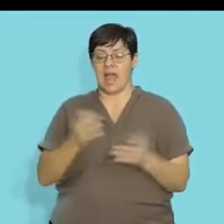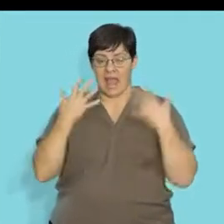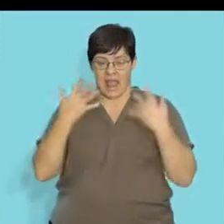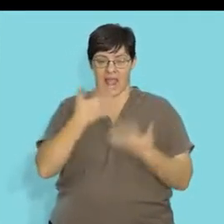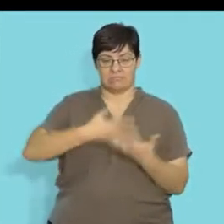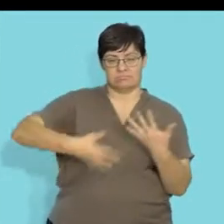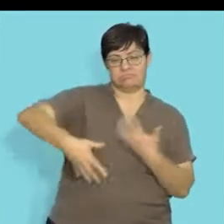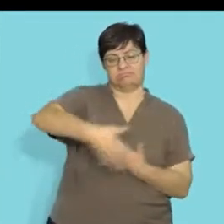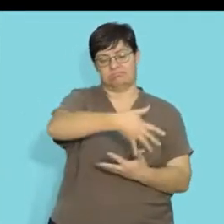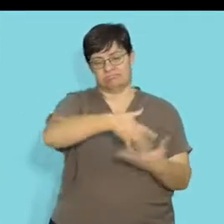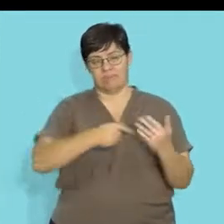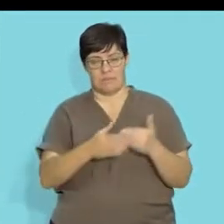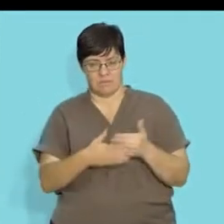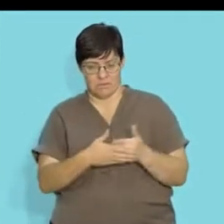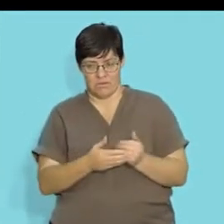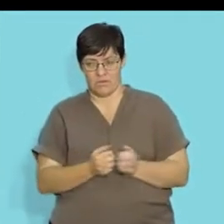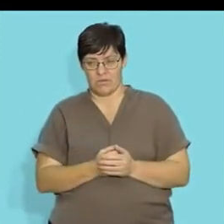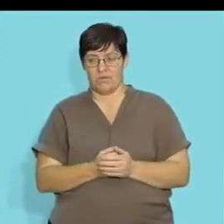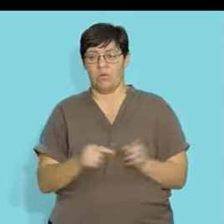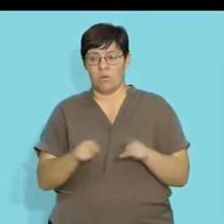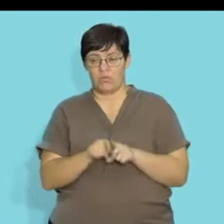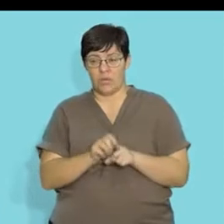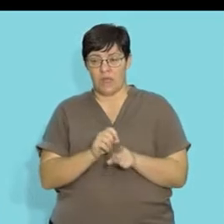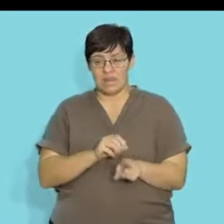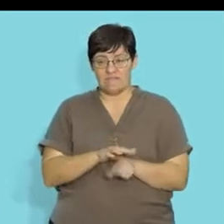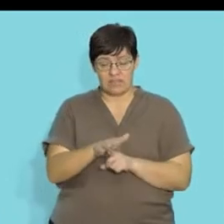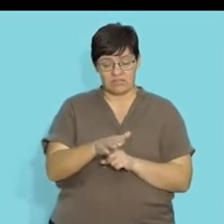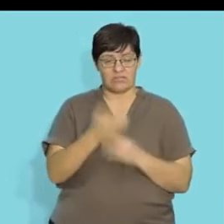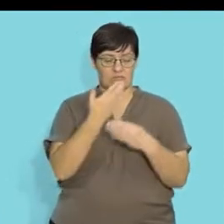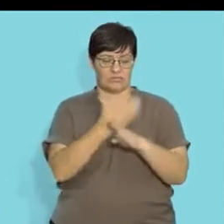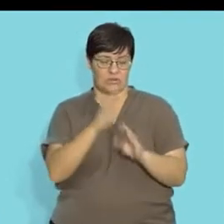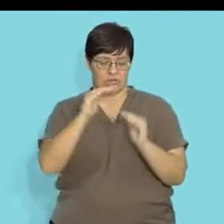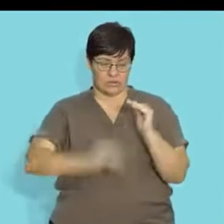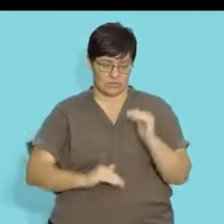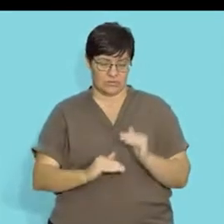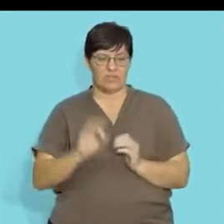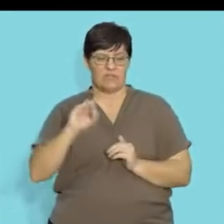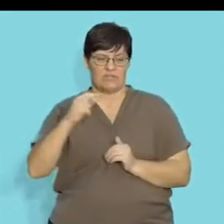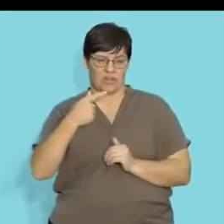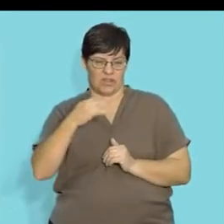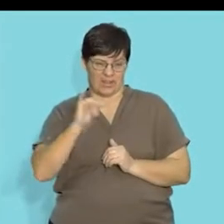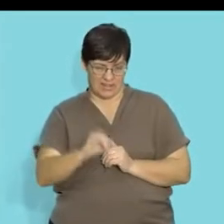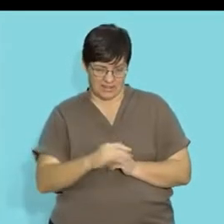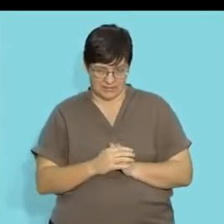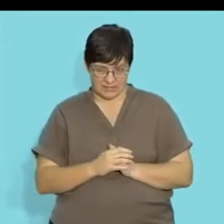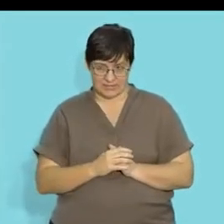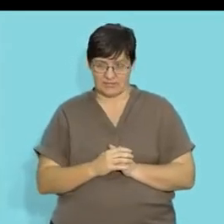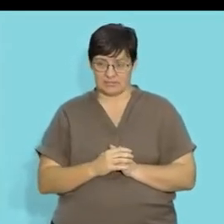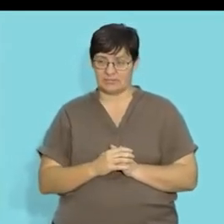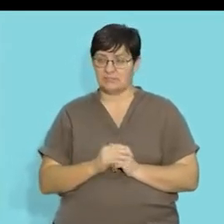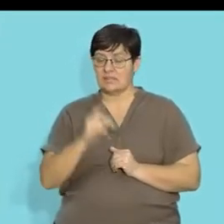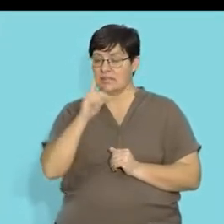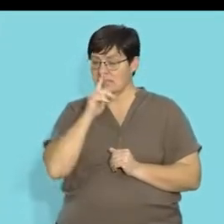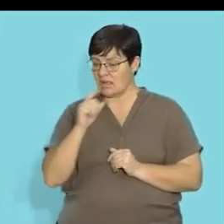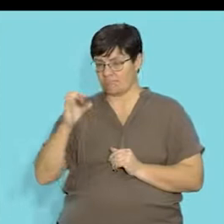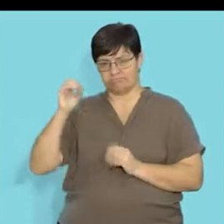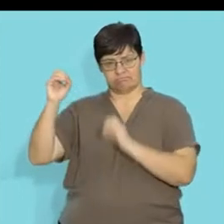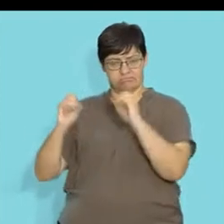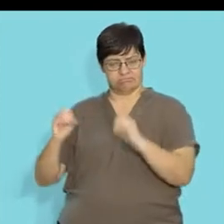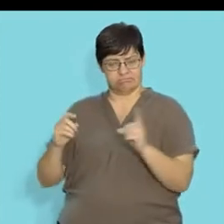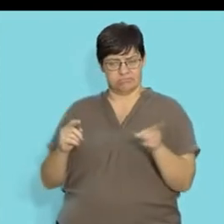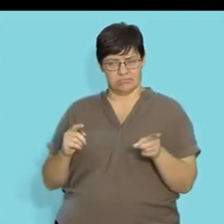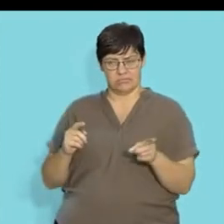air circulation, which also reduces the infection by pathogens such as fungi. So here you're seeing a